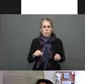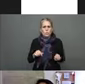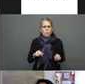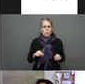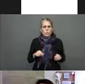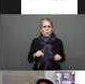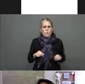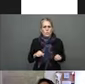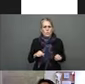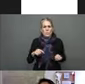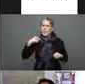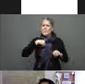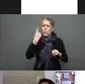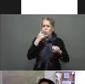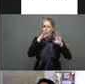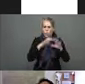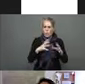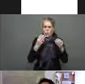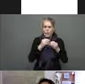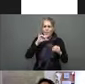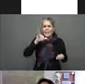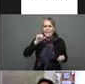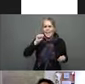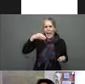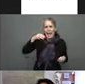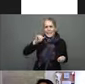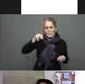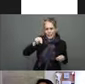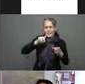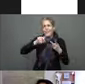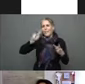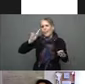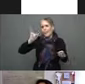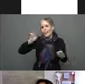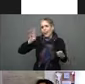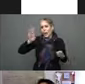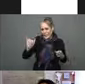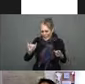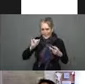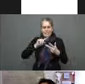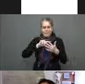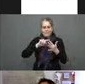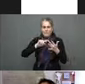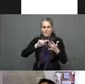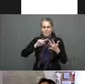uh, together with, uh, Yasmin Motamedi and, um, Simon Kirby, um, and others, um,